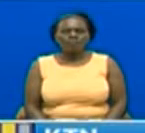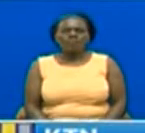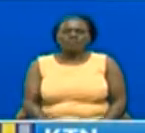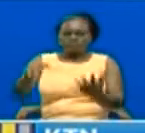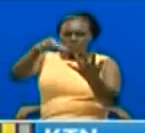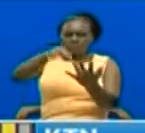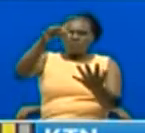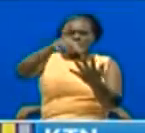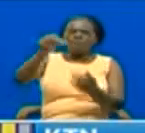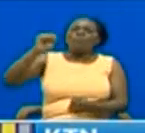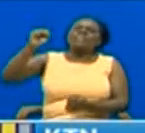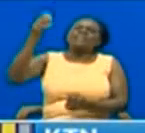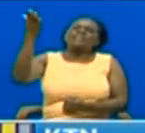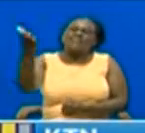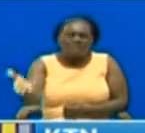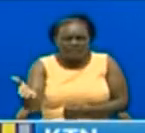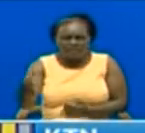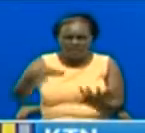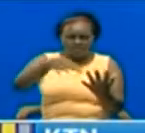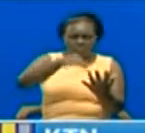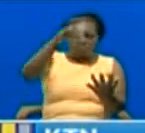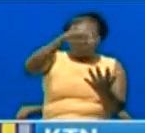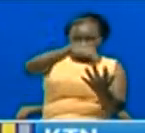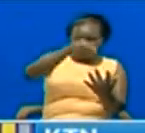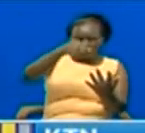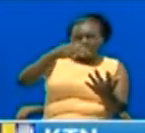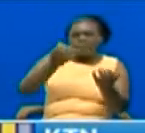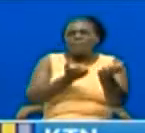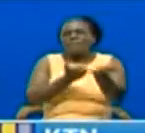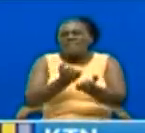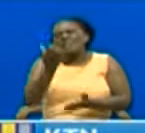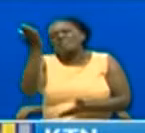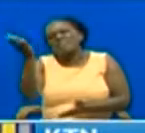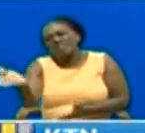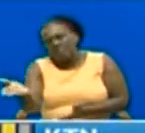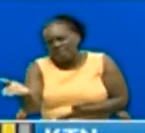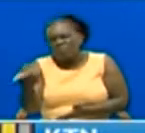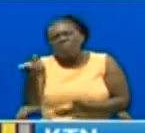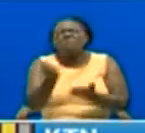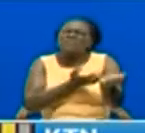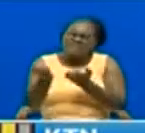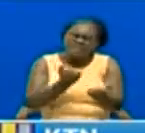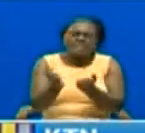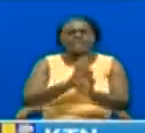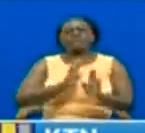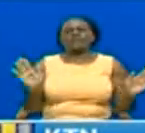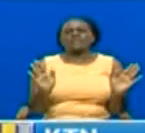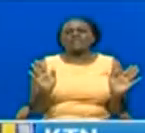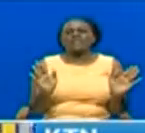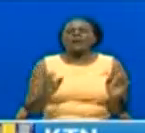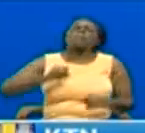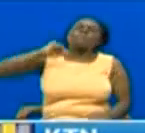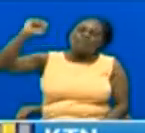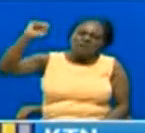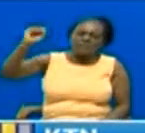Tumichukua watu wa siasa wako ndani, tumichukua watu wa kufanya biashara yao wako ndani, wako very busy na biashara yao na